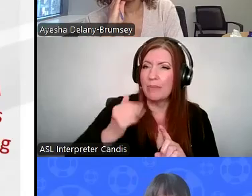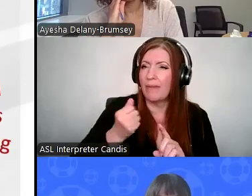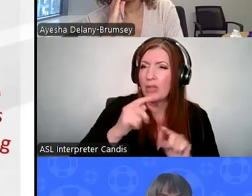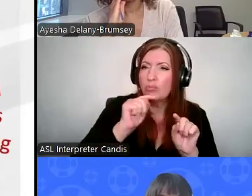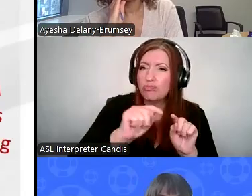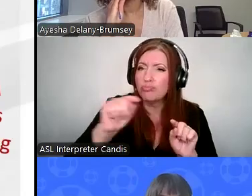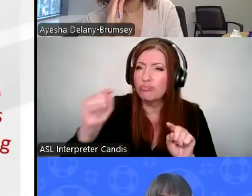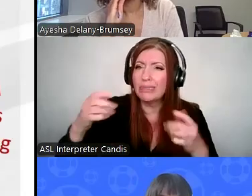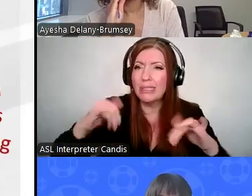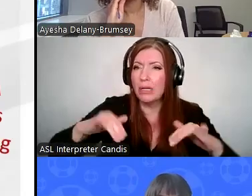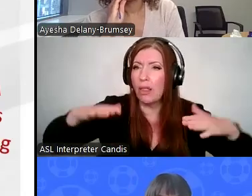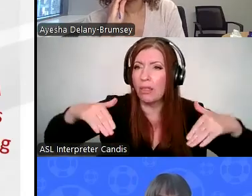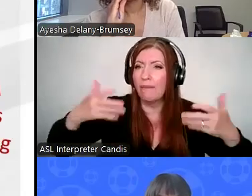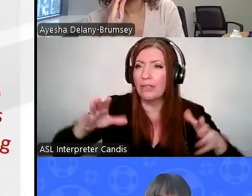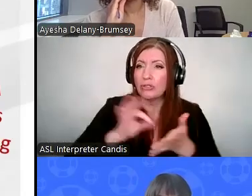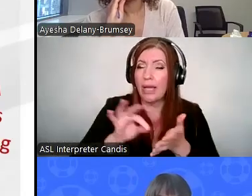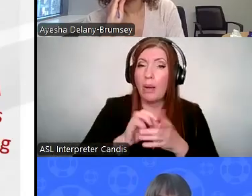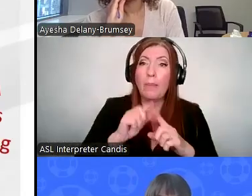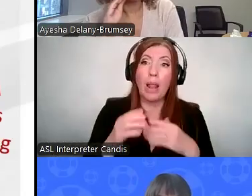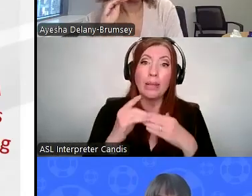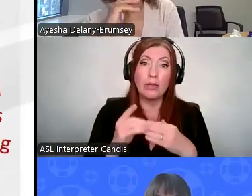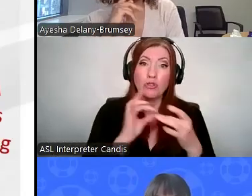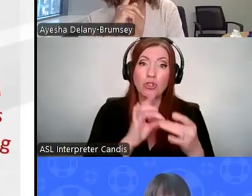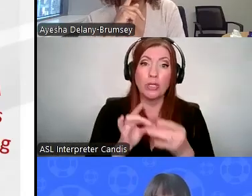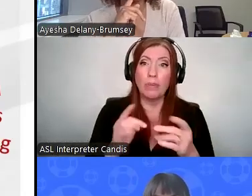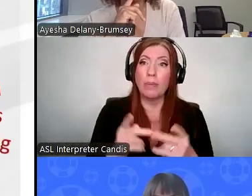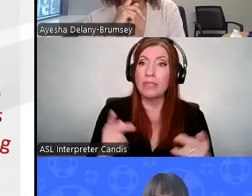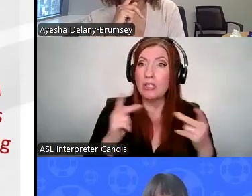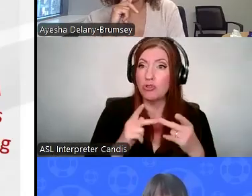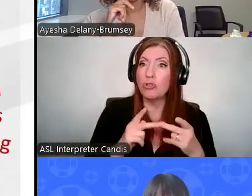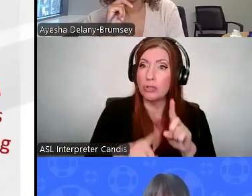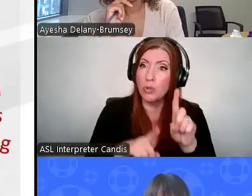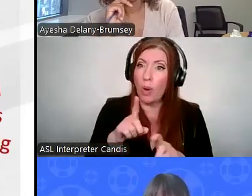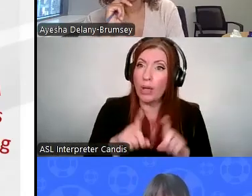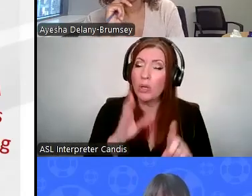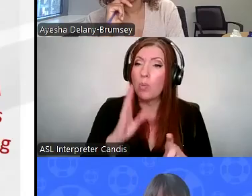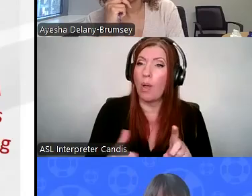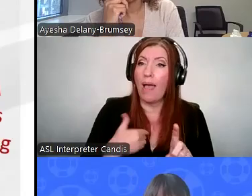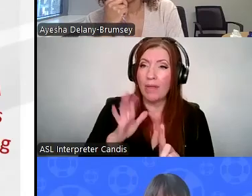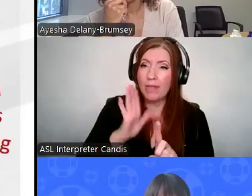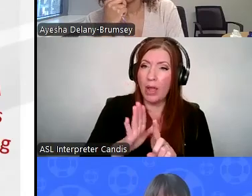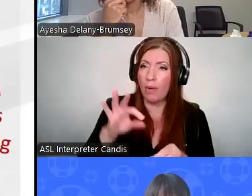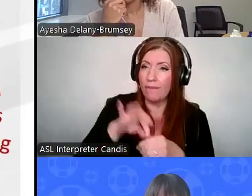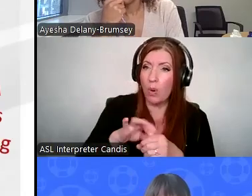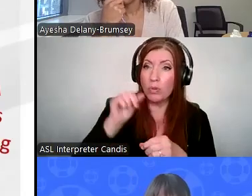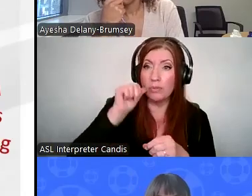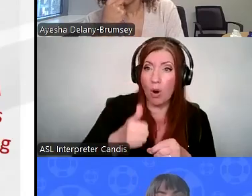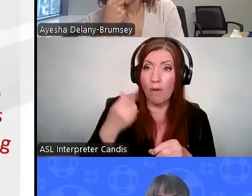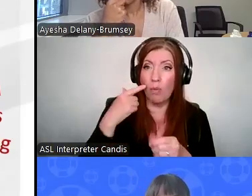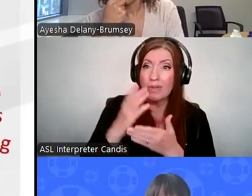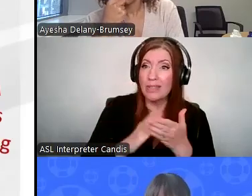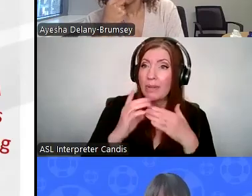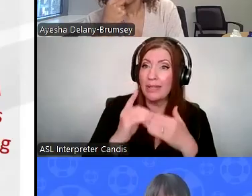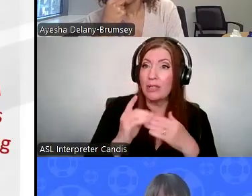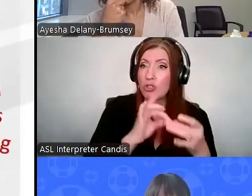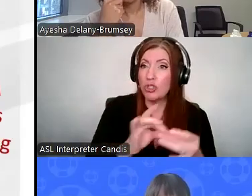being counted. On the leadership positions question, I believe they will be having their vote tomorrow for some leadership